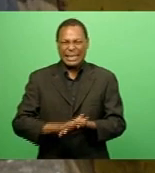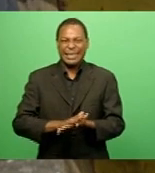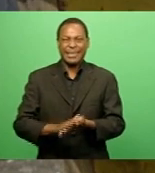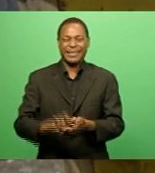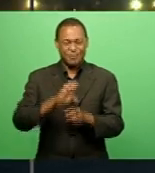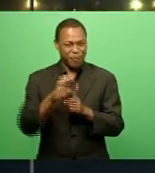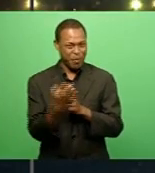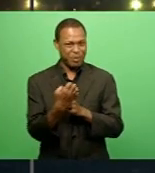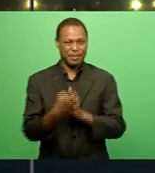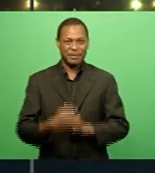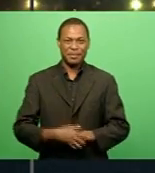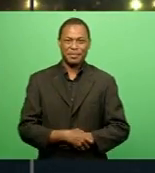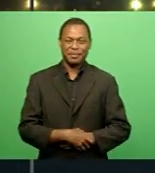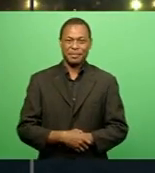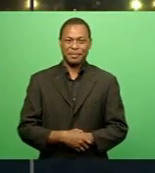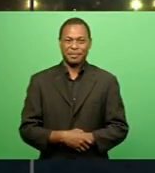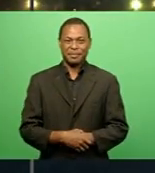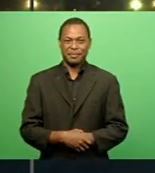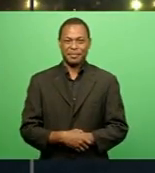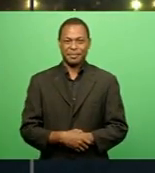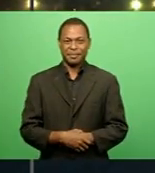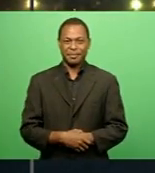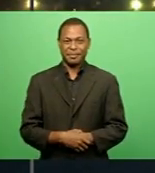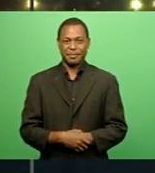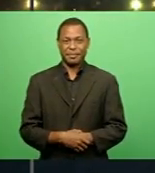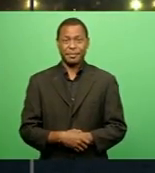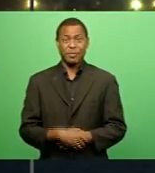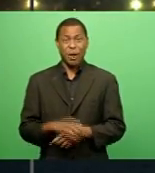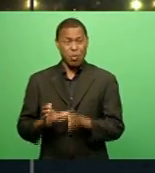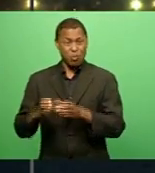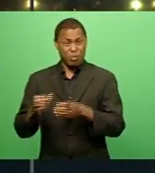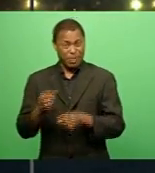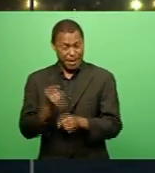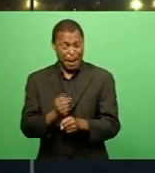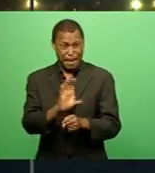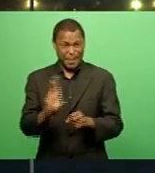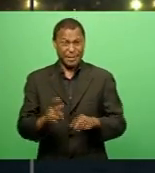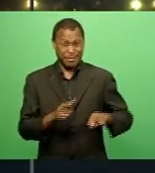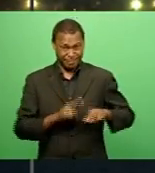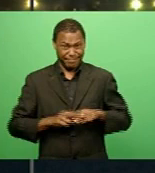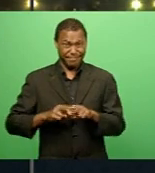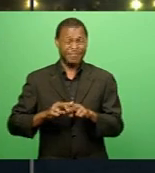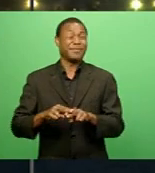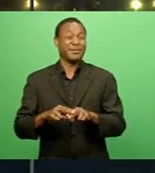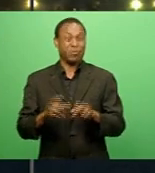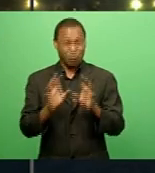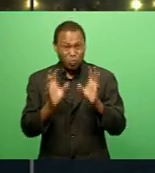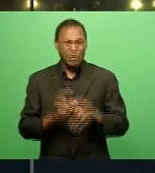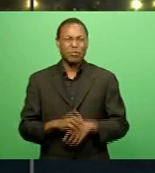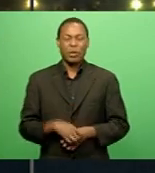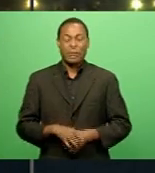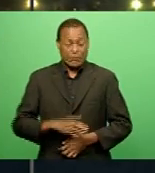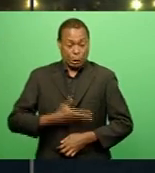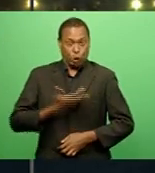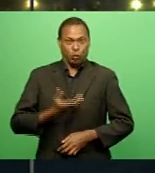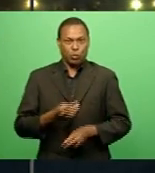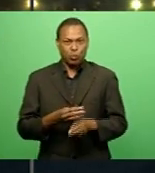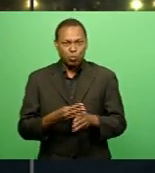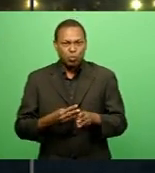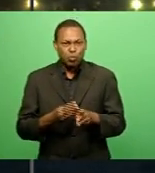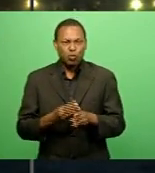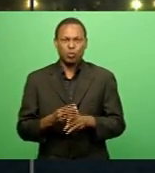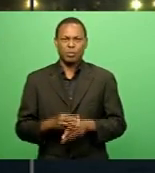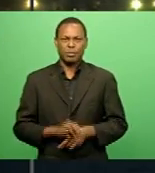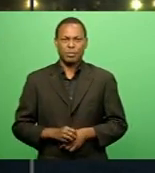FBC News. The Fiji Pine Group of companies has received international interest in wood chips. While we currently export